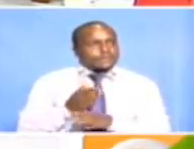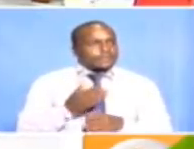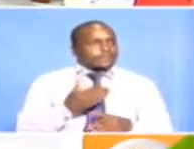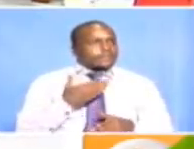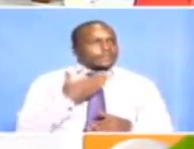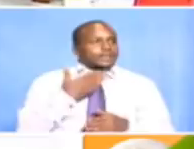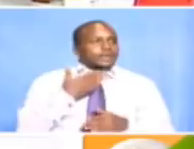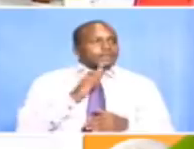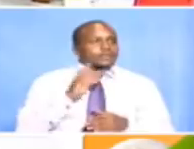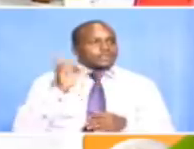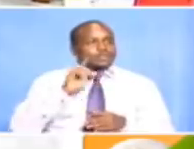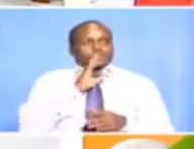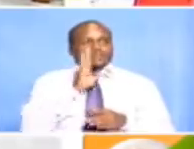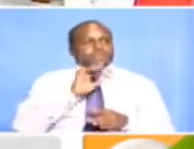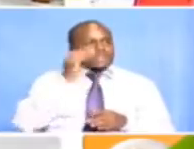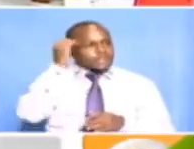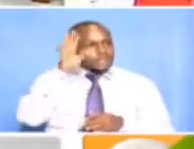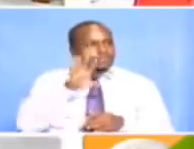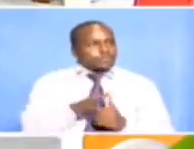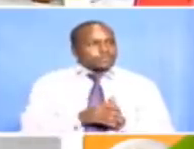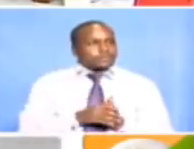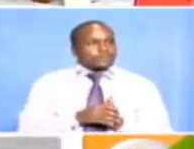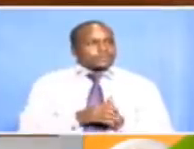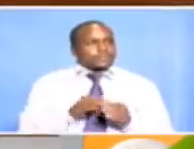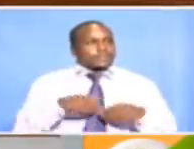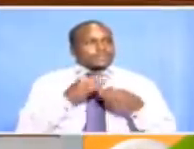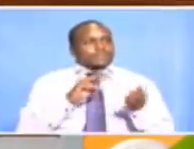to be another Kiambu. I gave the name of Miguna Miguna